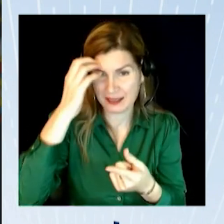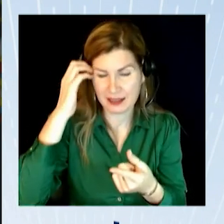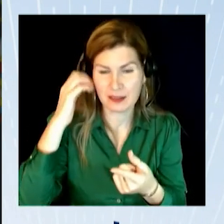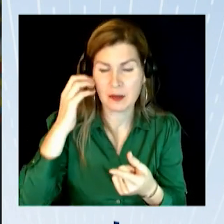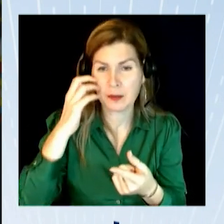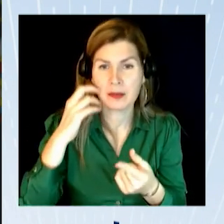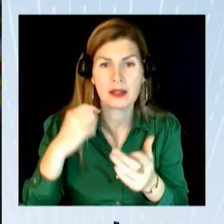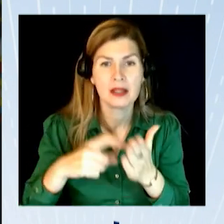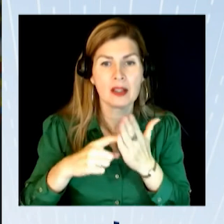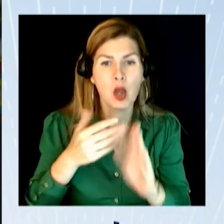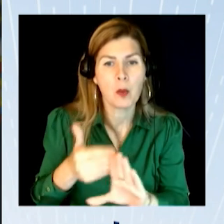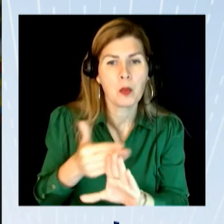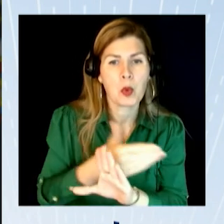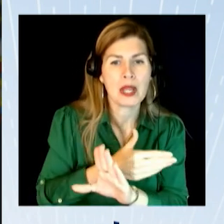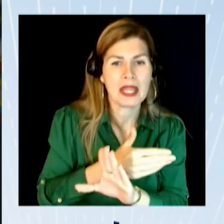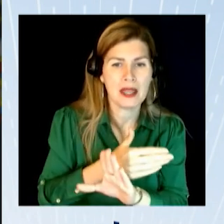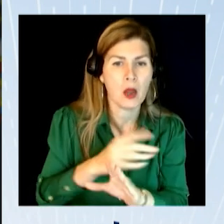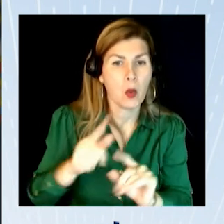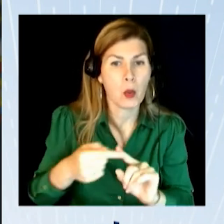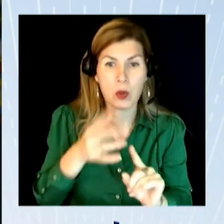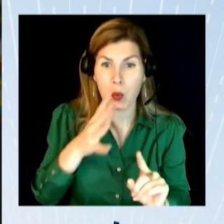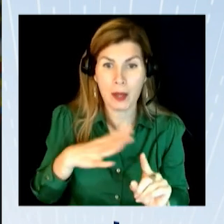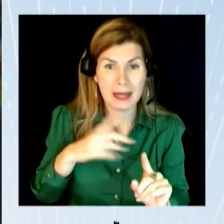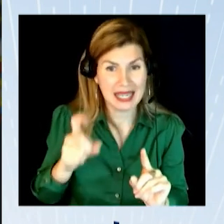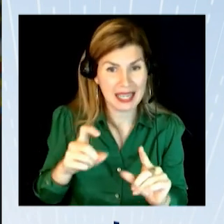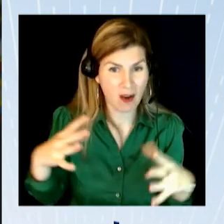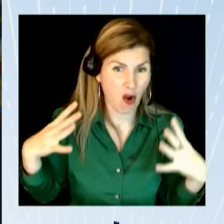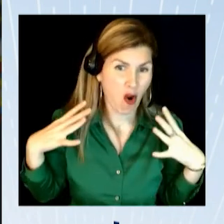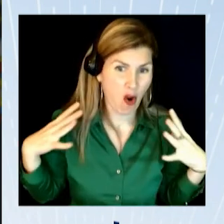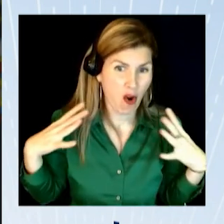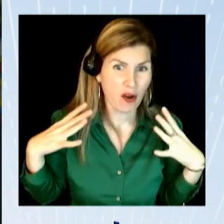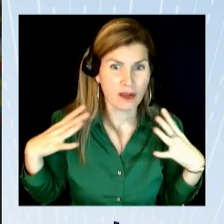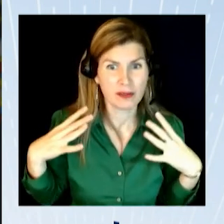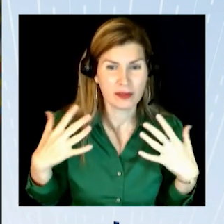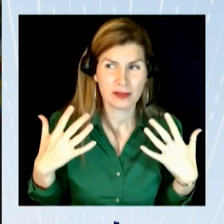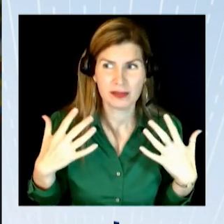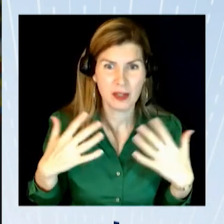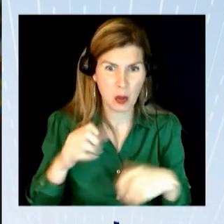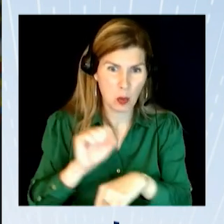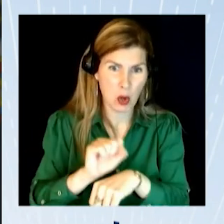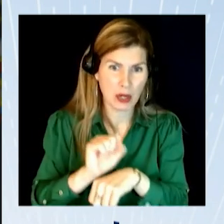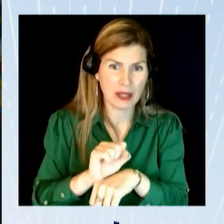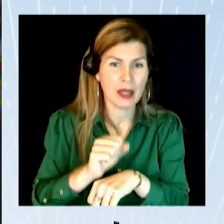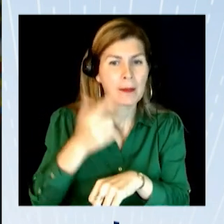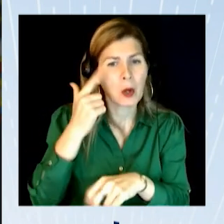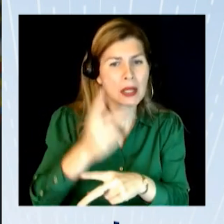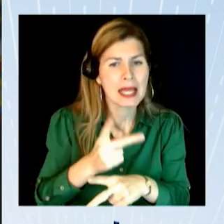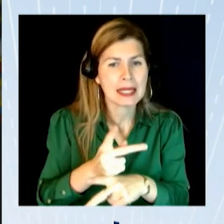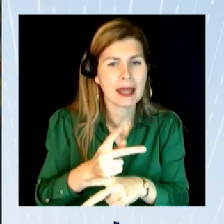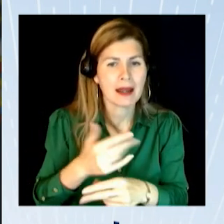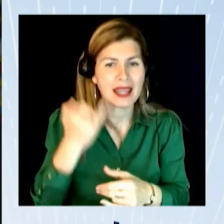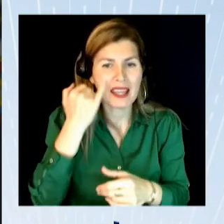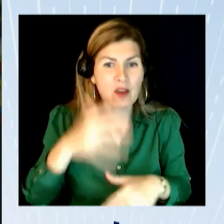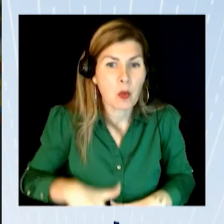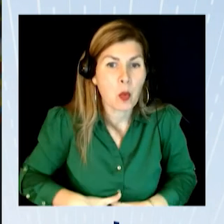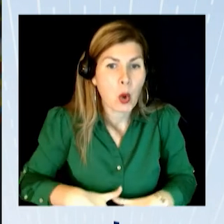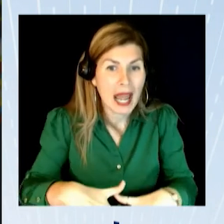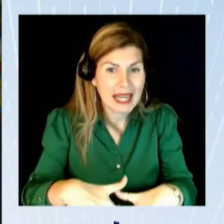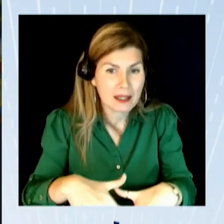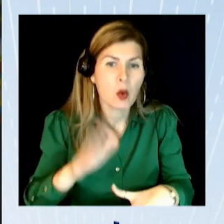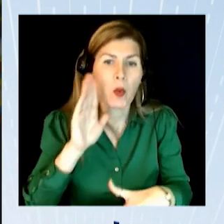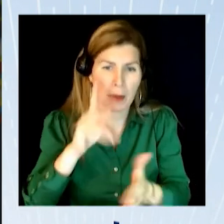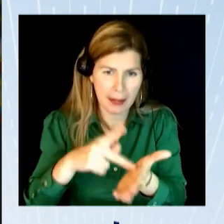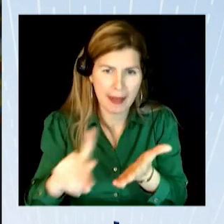prenatal care, when women need to take time off work to take care of their babies before they're born, will now be paid leave. So we're also